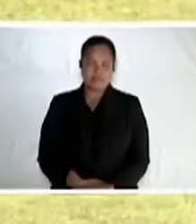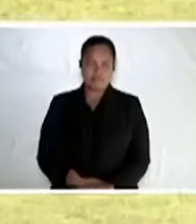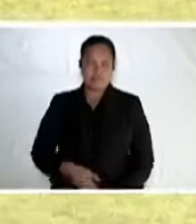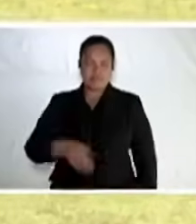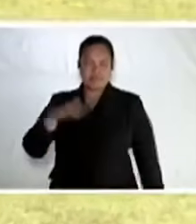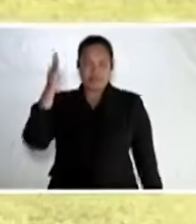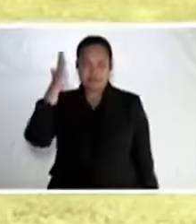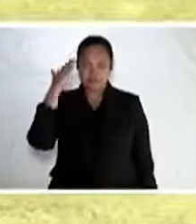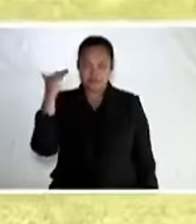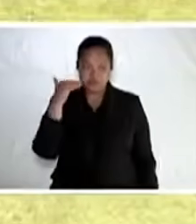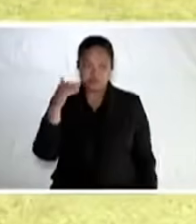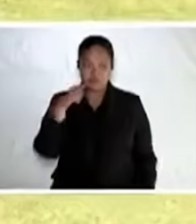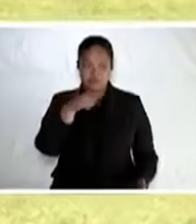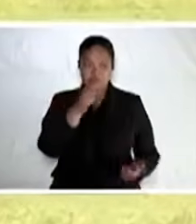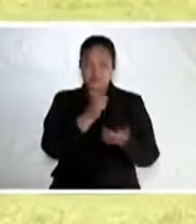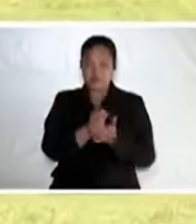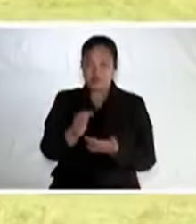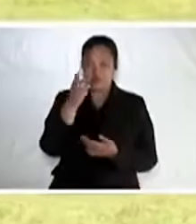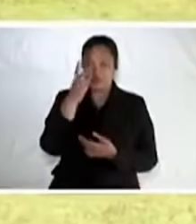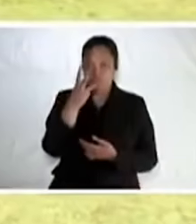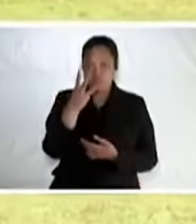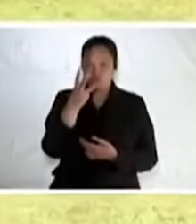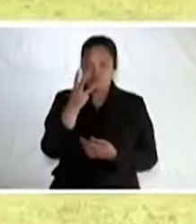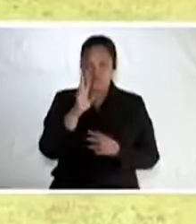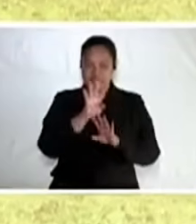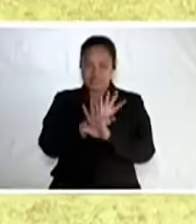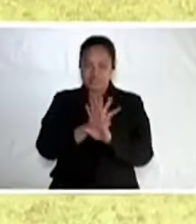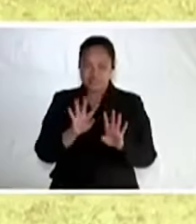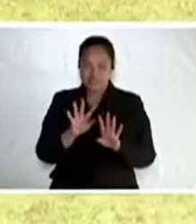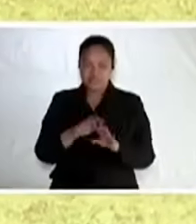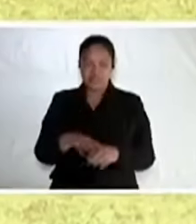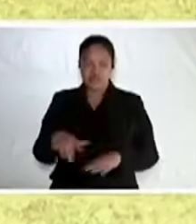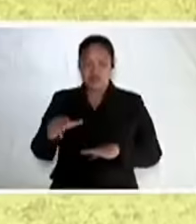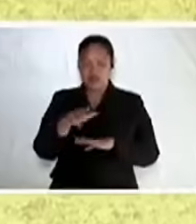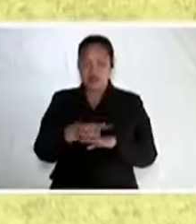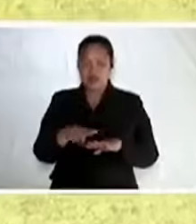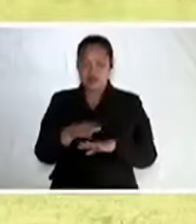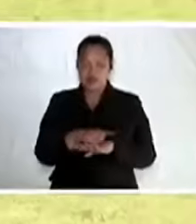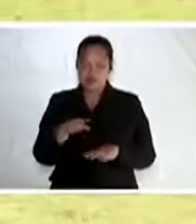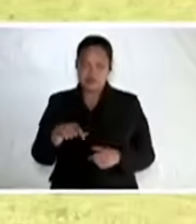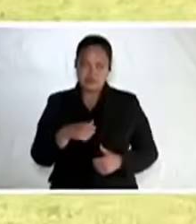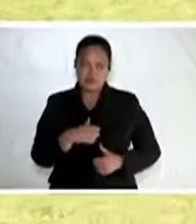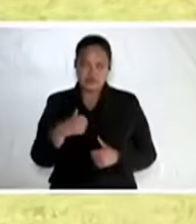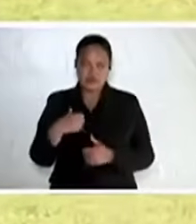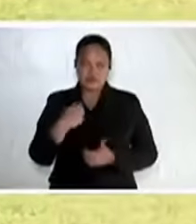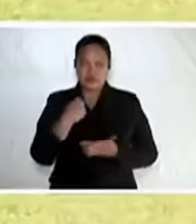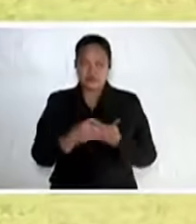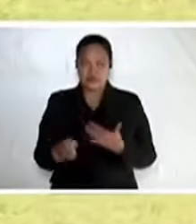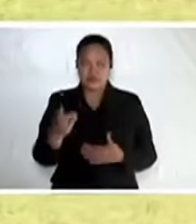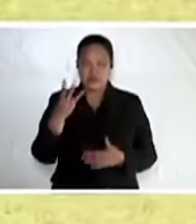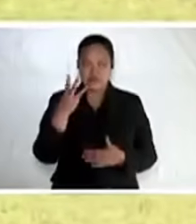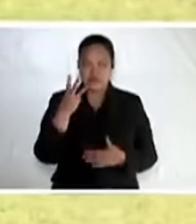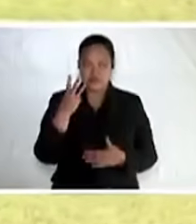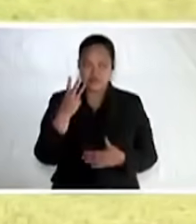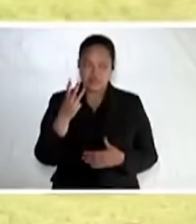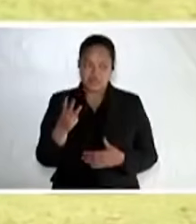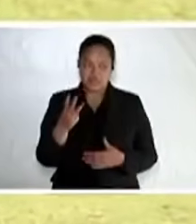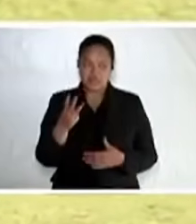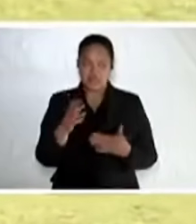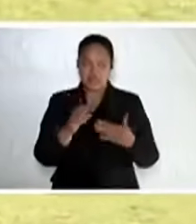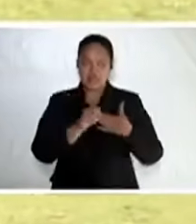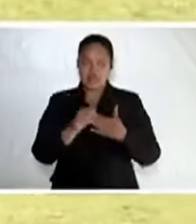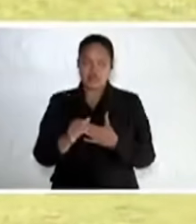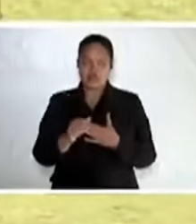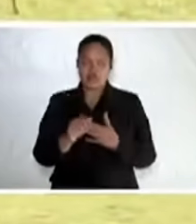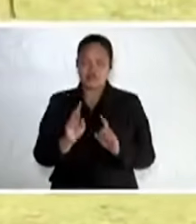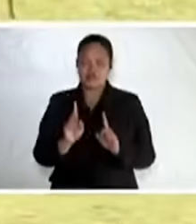number 3 detachment comprises of the land force, and the number 3 detachment is led by